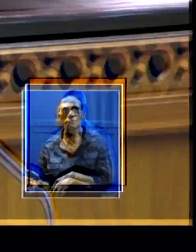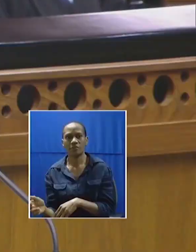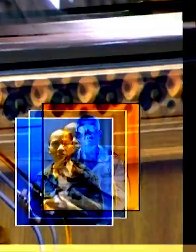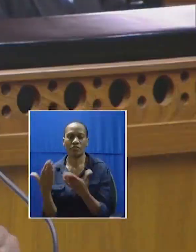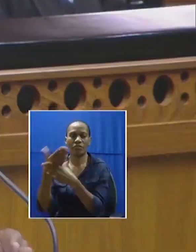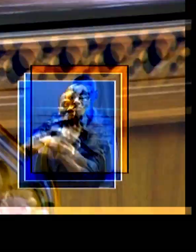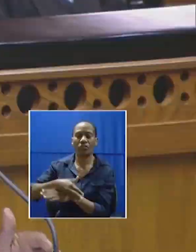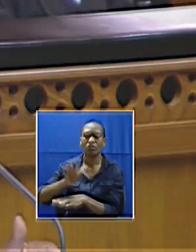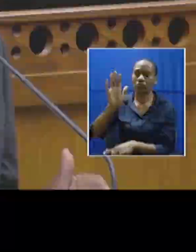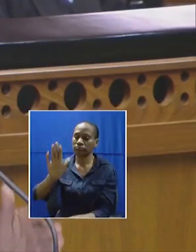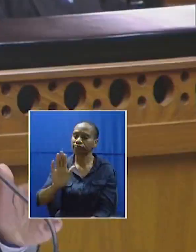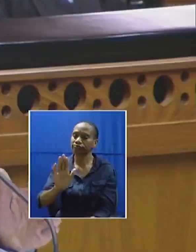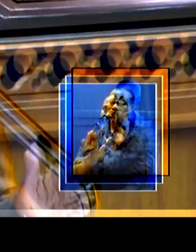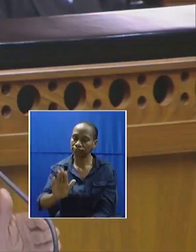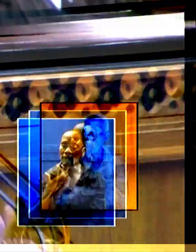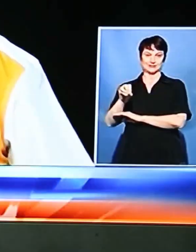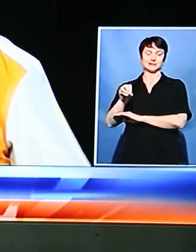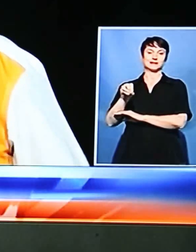did this.